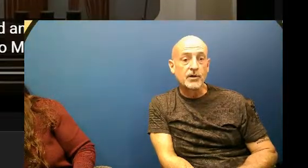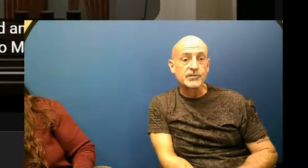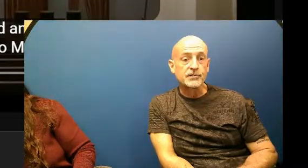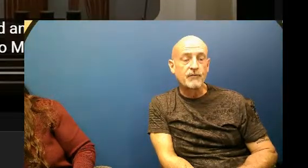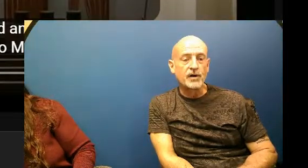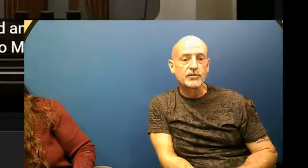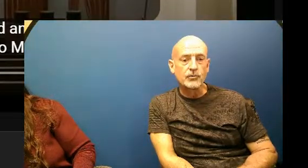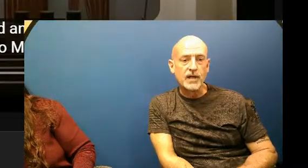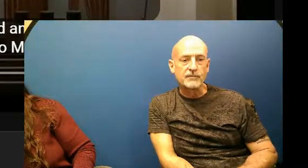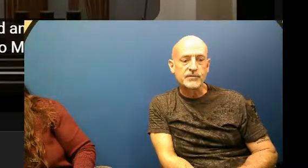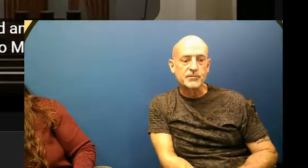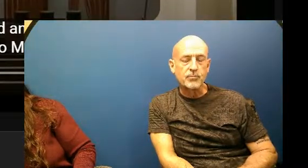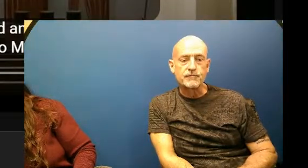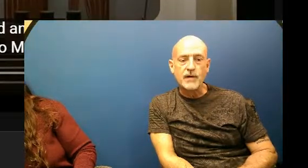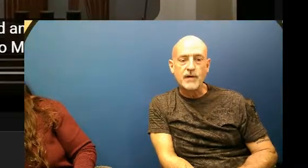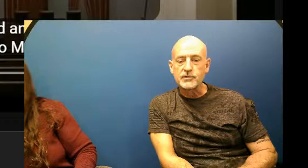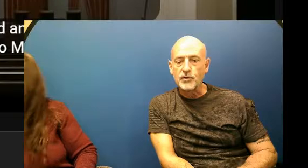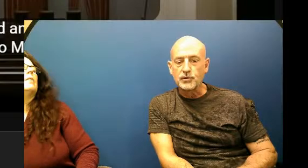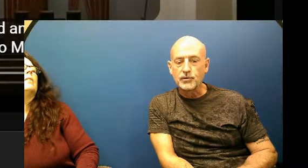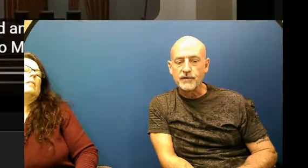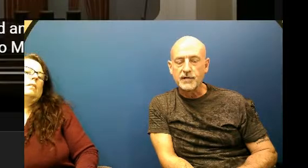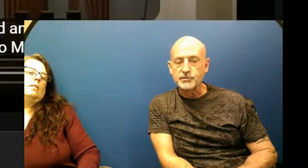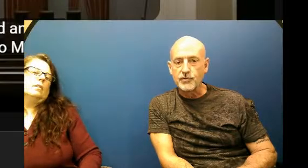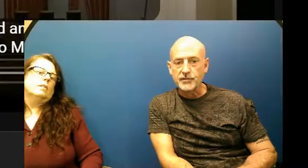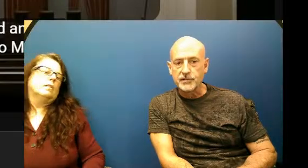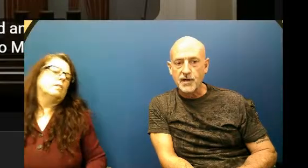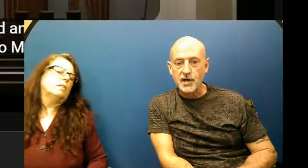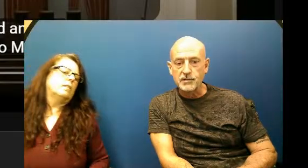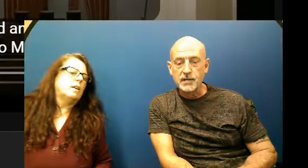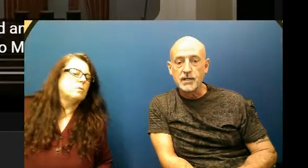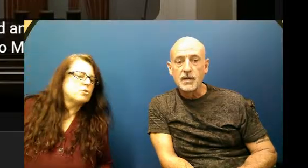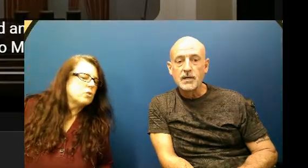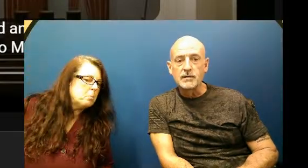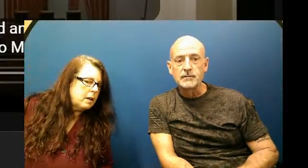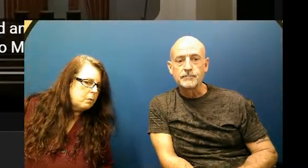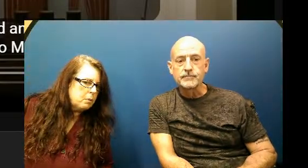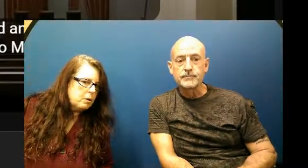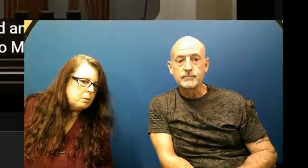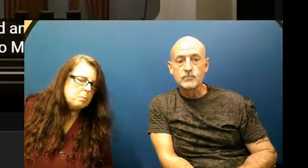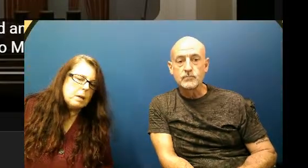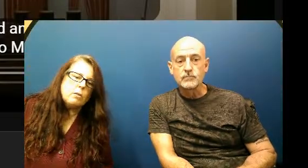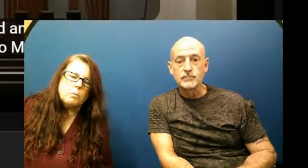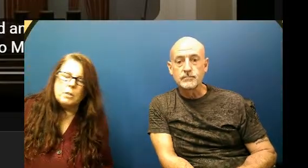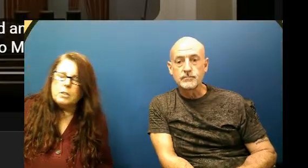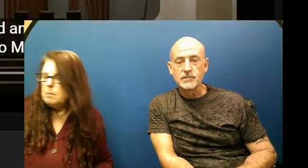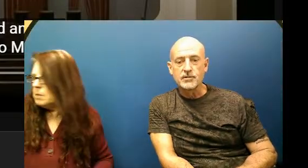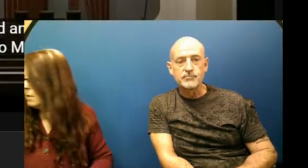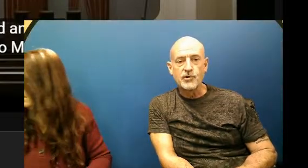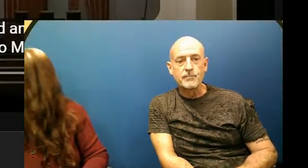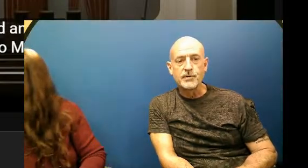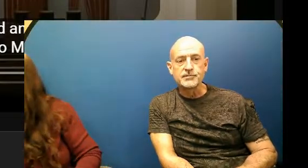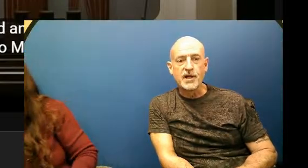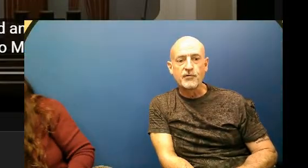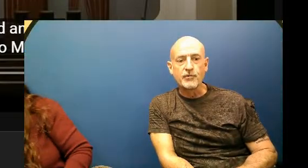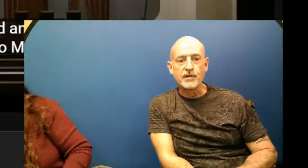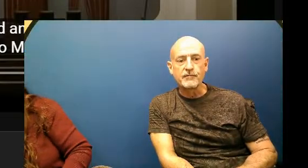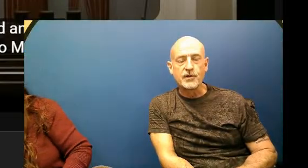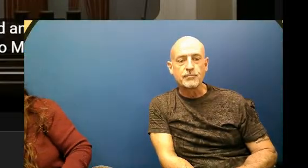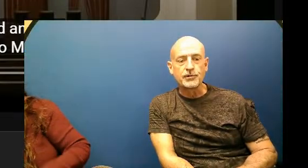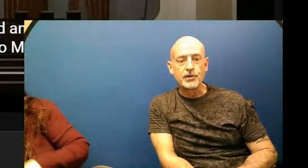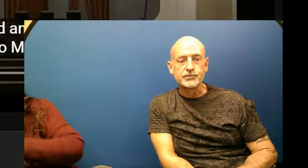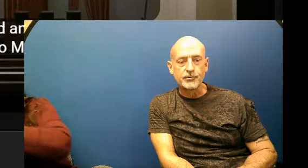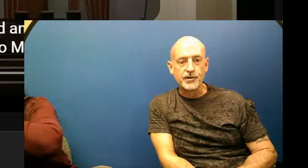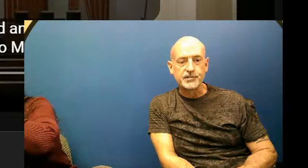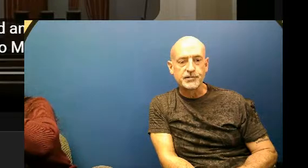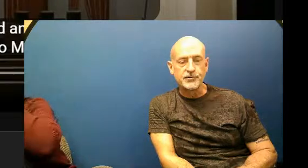fail because its failure would have such profound ripple effects throughout the economy. That was Trump, by the way, when he went bankrupt 3 times. Trump has never even